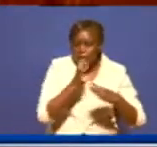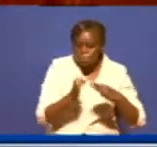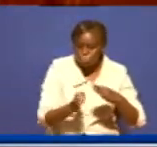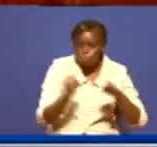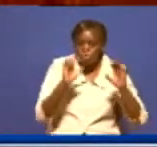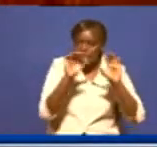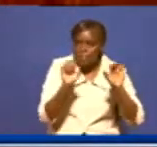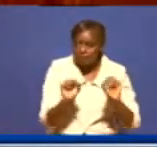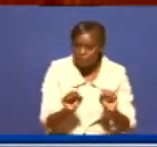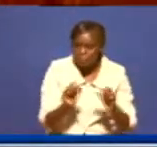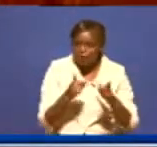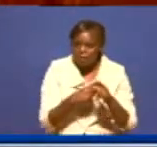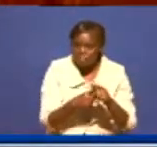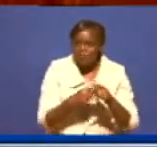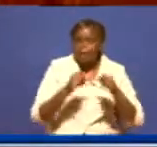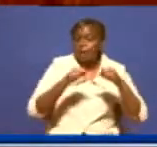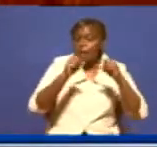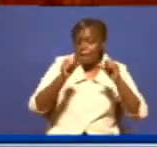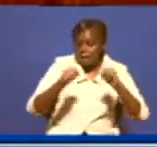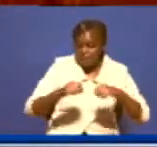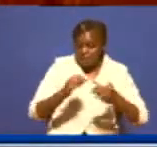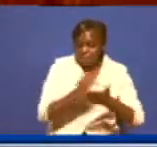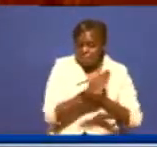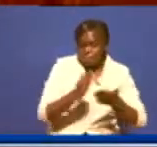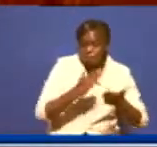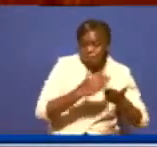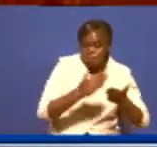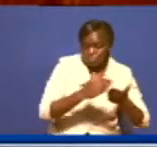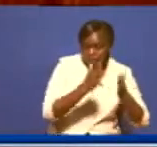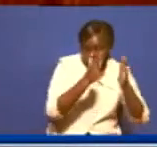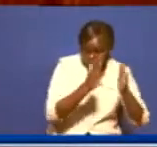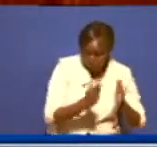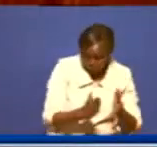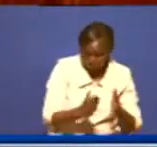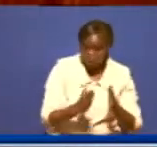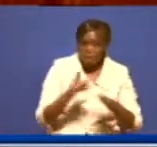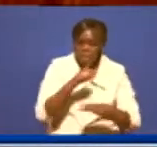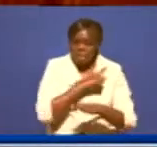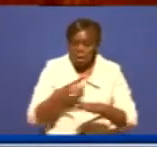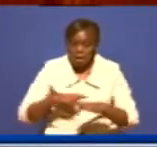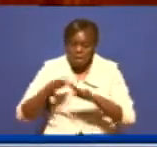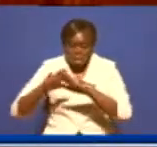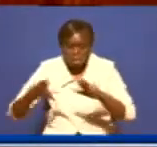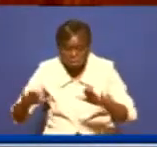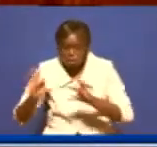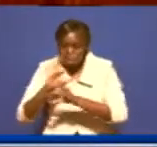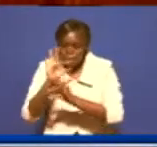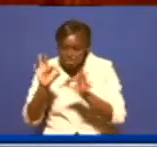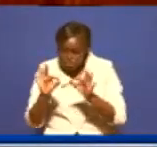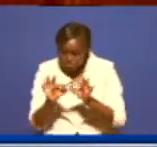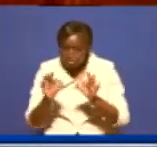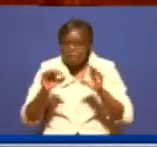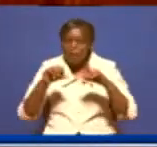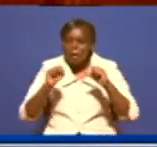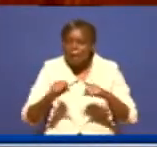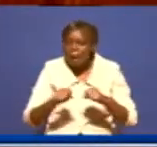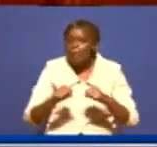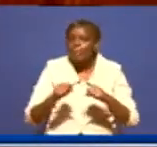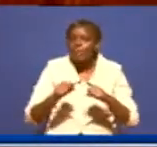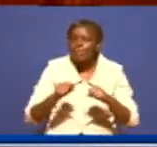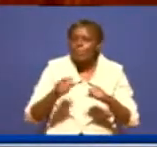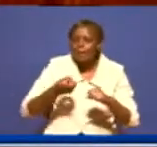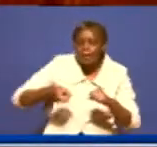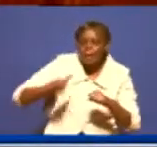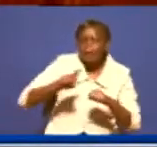then the agreement between the tenant and the landlord must clearly specify how that interest is going to